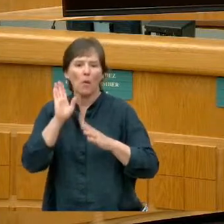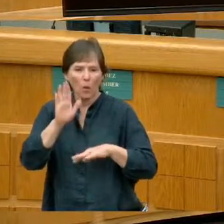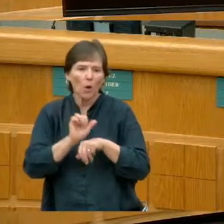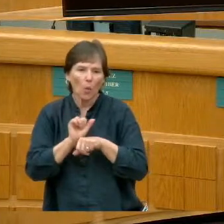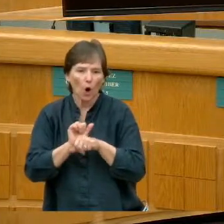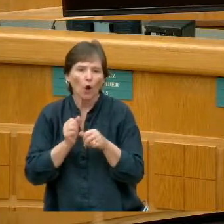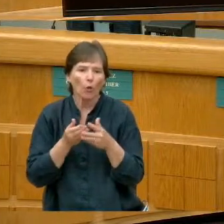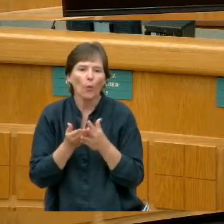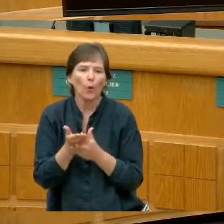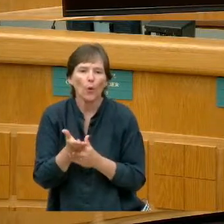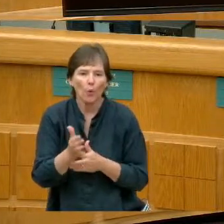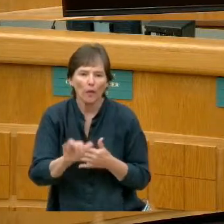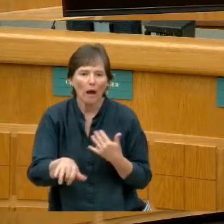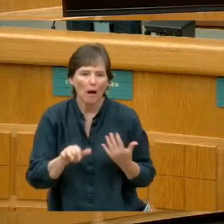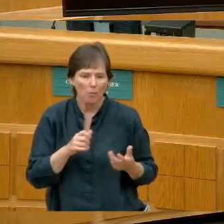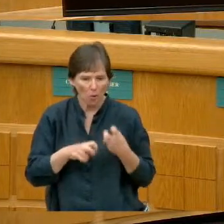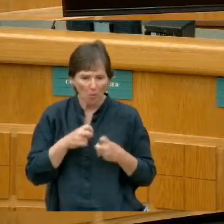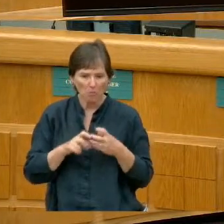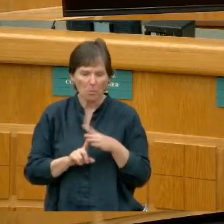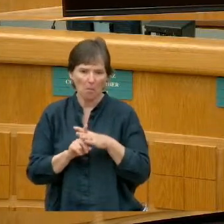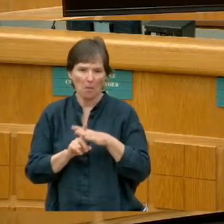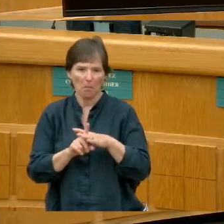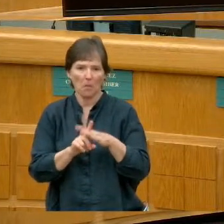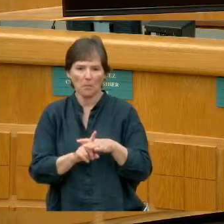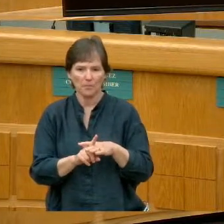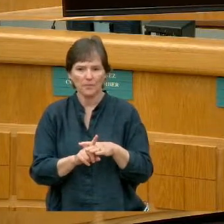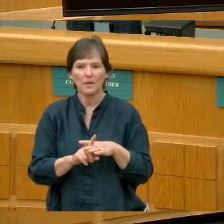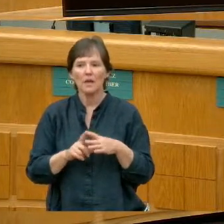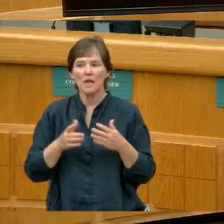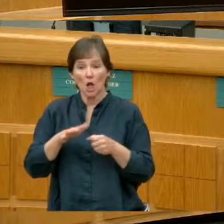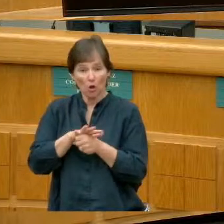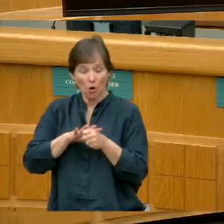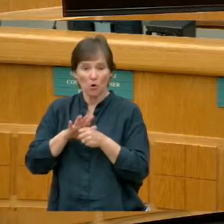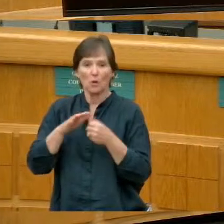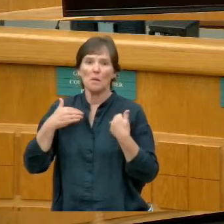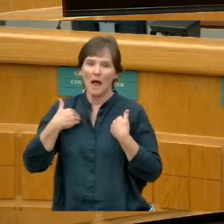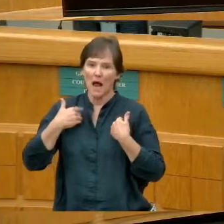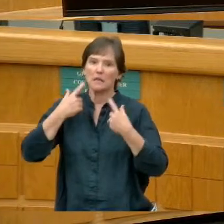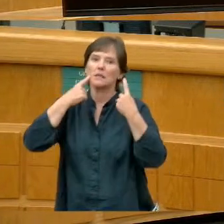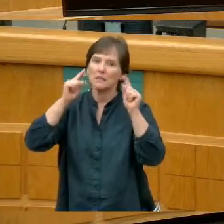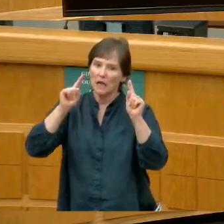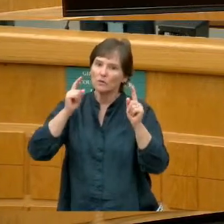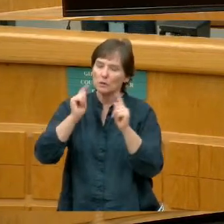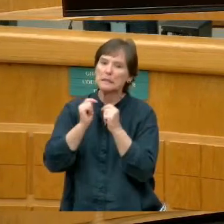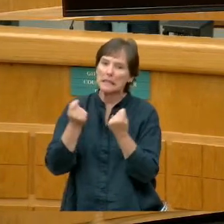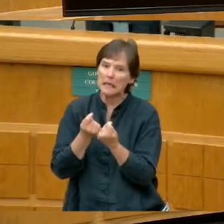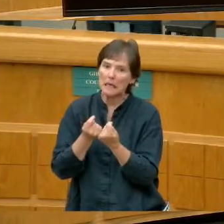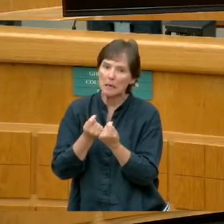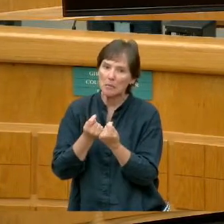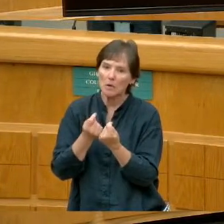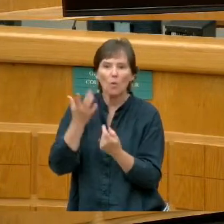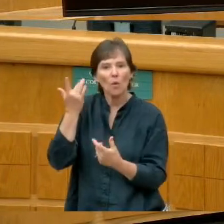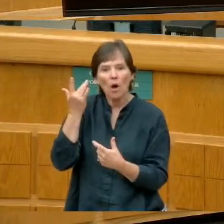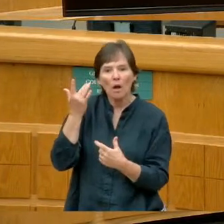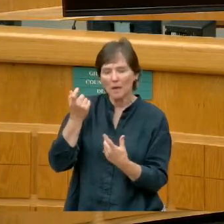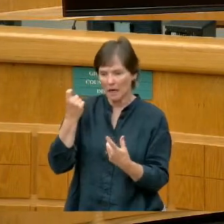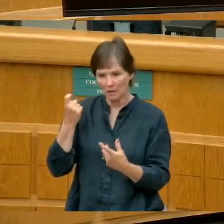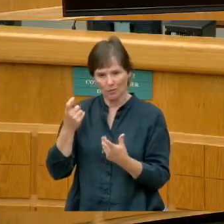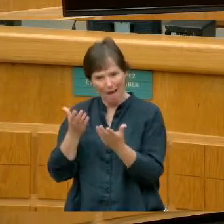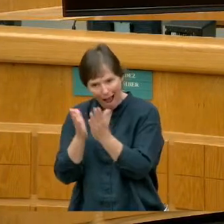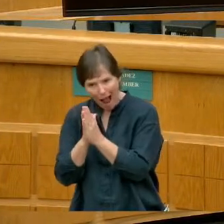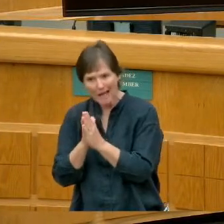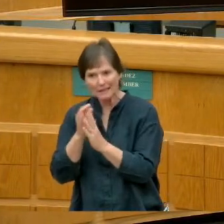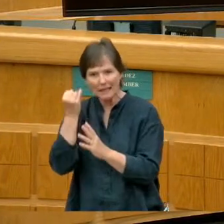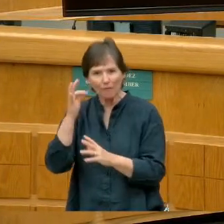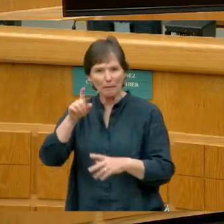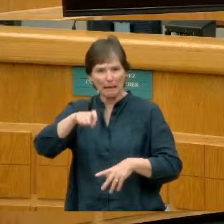we've been so successful as a team here in being proactive is because we do ask for what we need. And I don't know